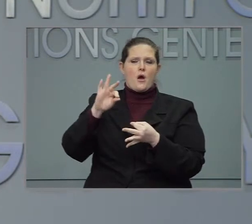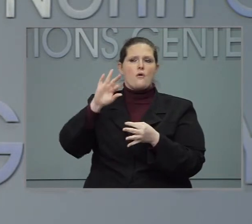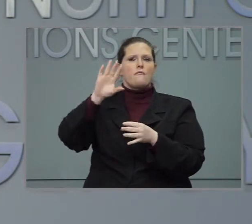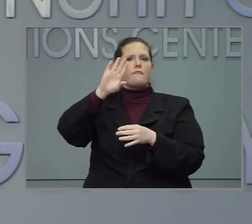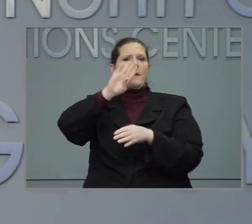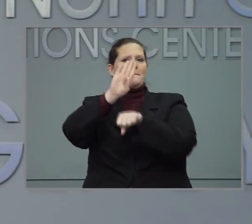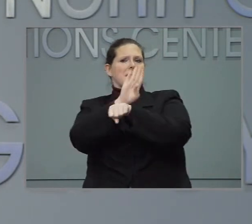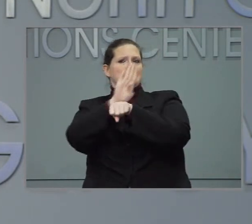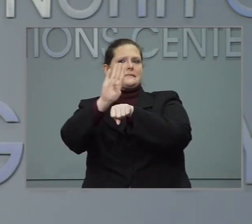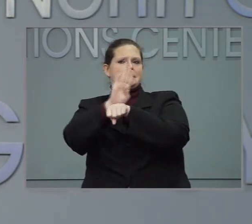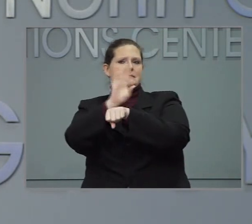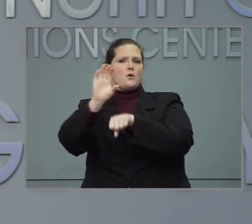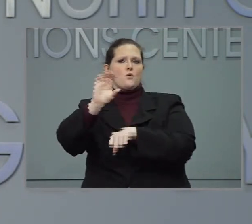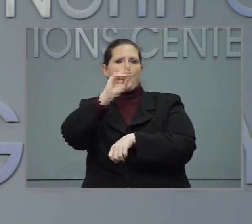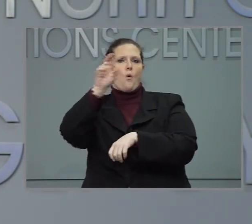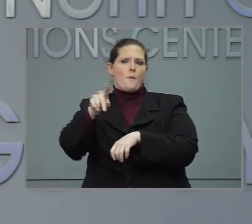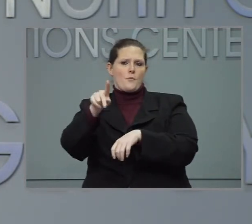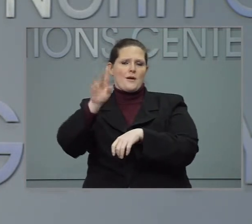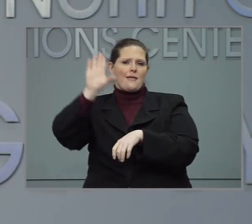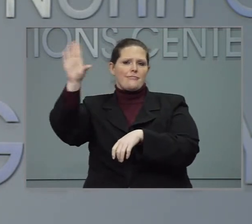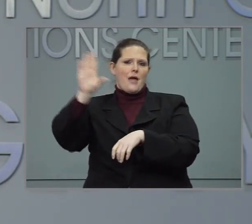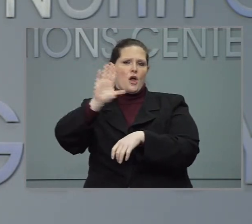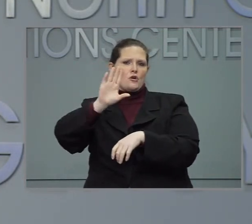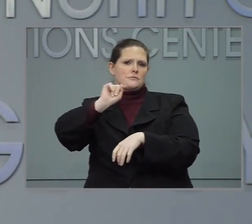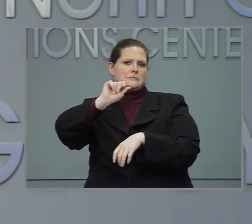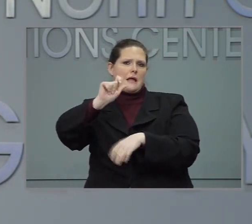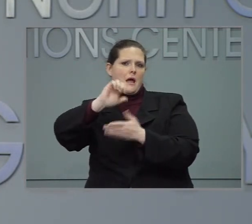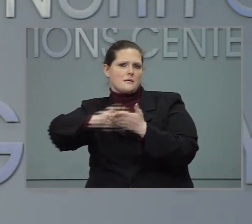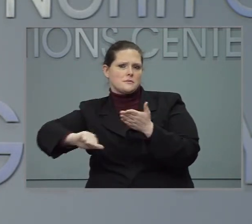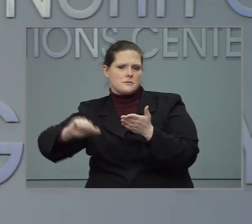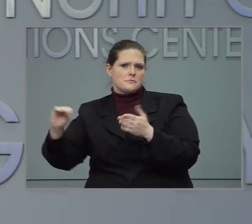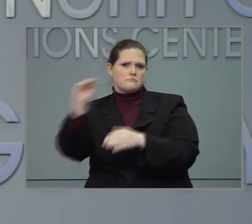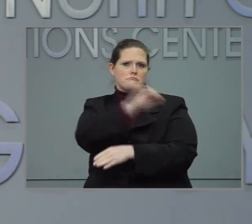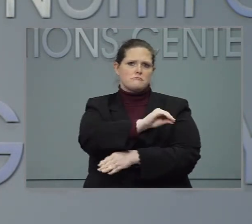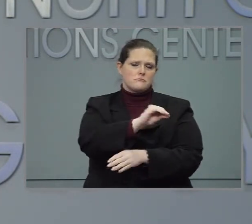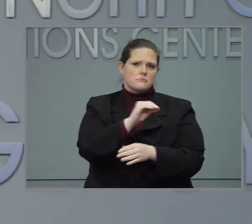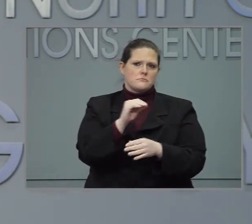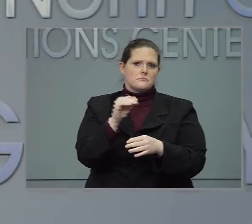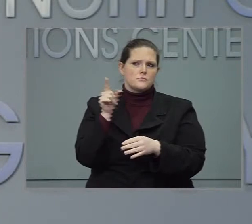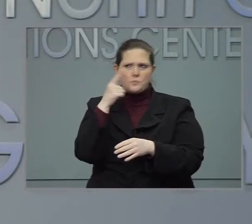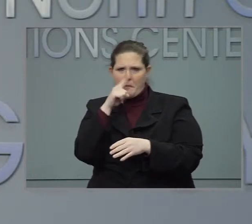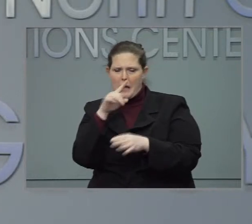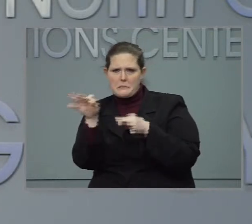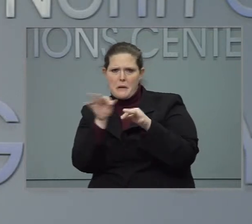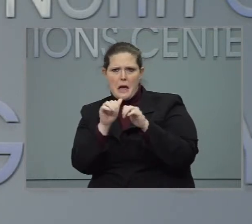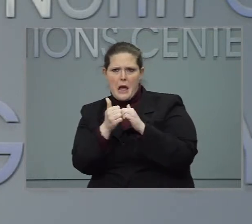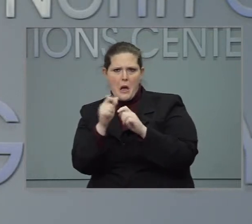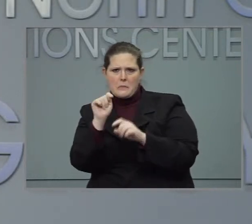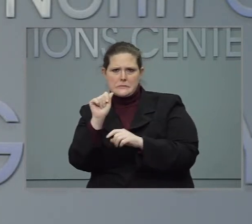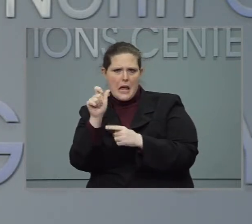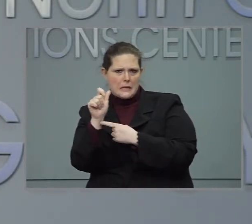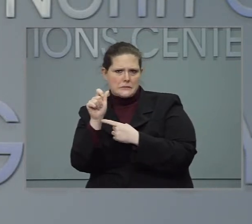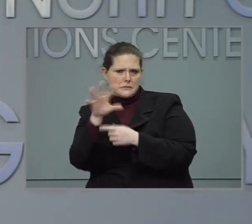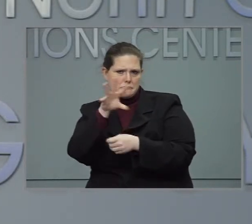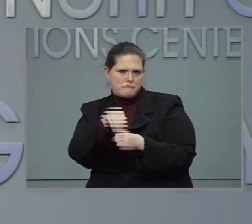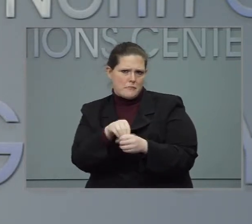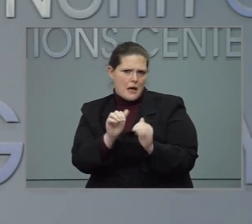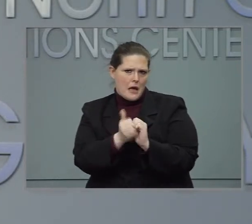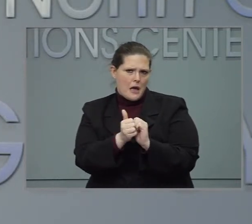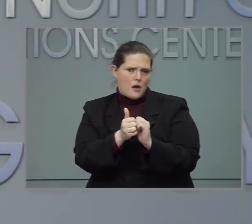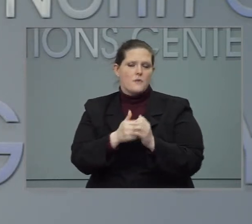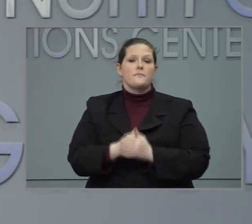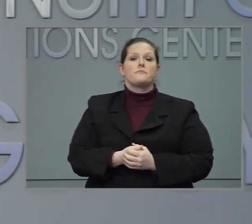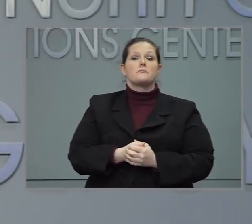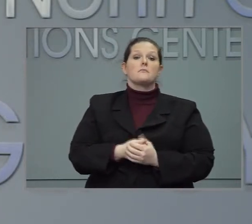well. Is that something you think could be done and still accomplish what it is you've set out here in the budget you presented? Well, my budget proposes